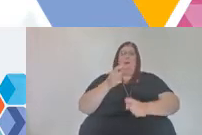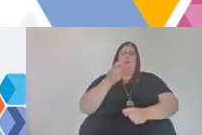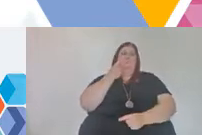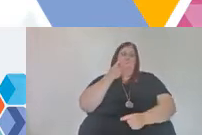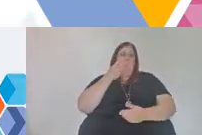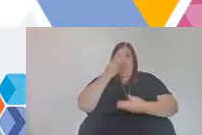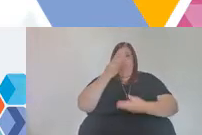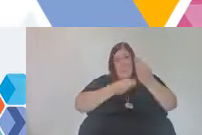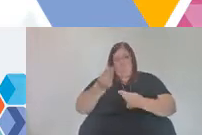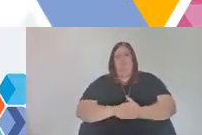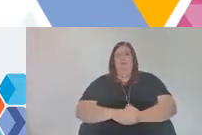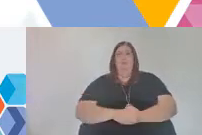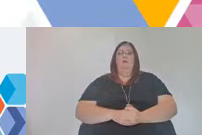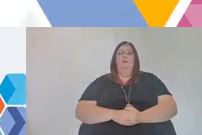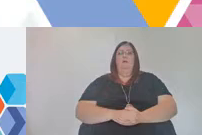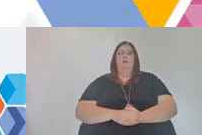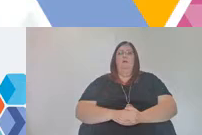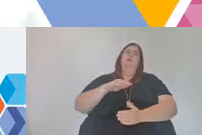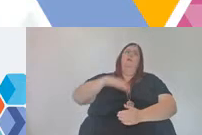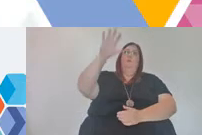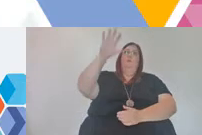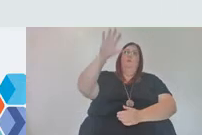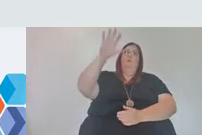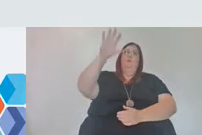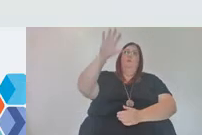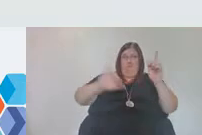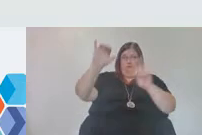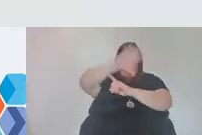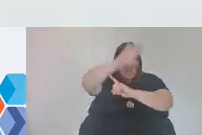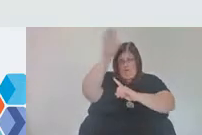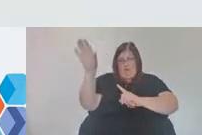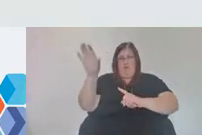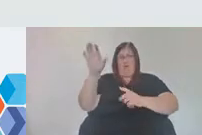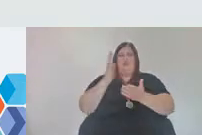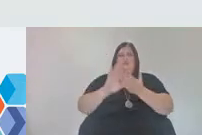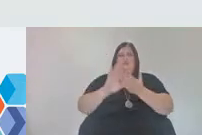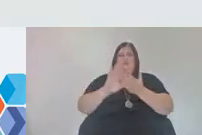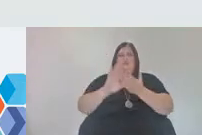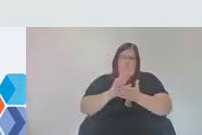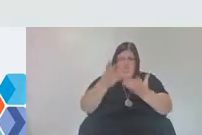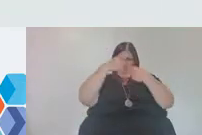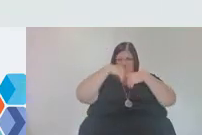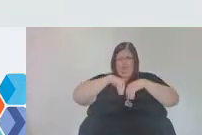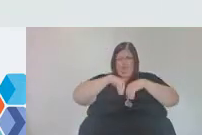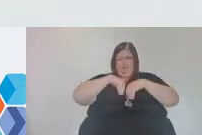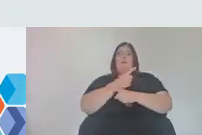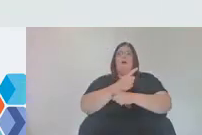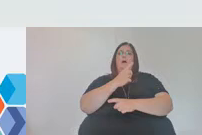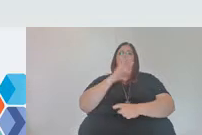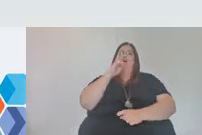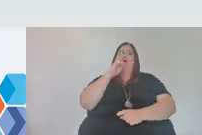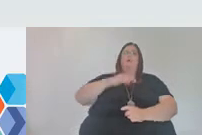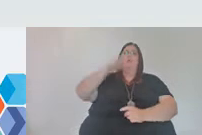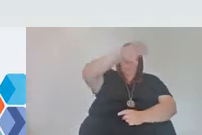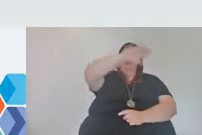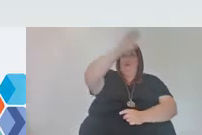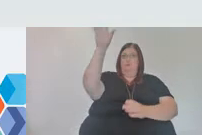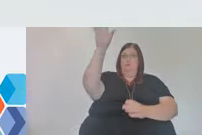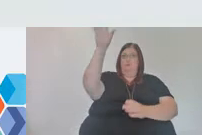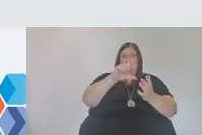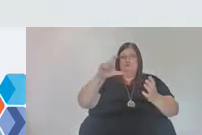please. The footprint of the Northern Staffordshire Place-Based Partnership basically takes in the footprints of North Staffordshire